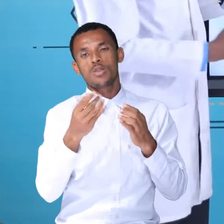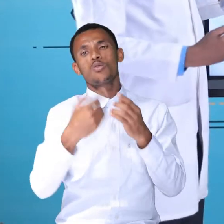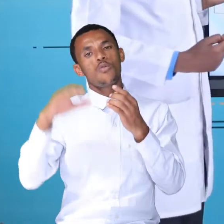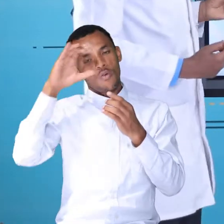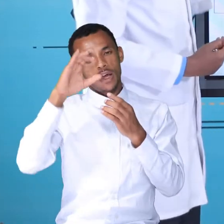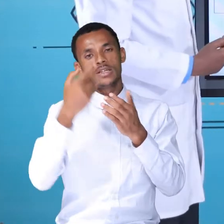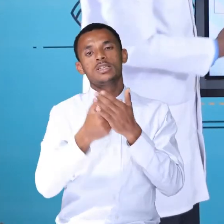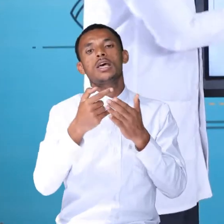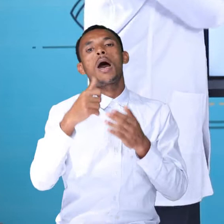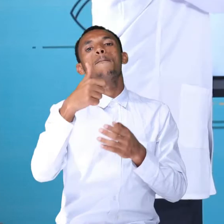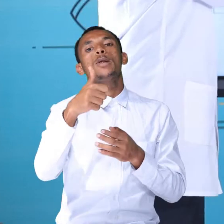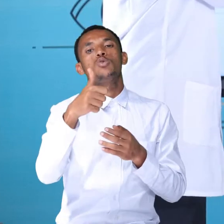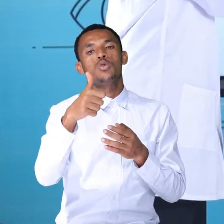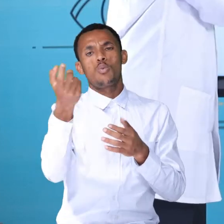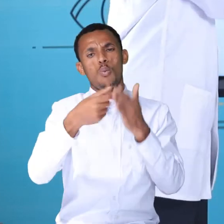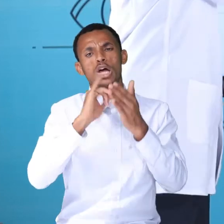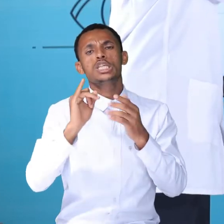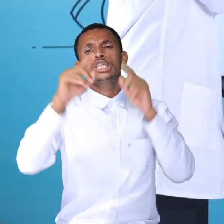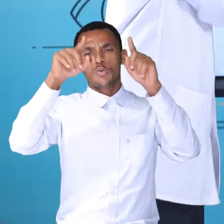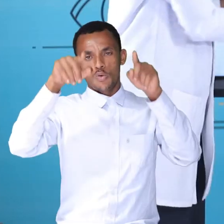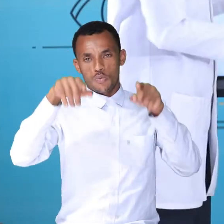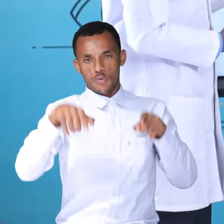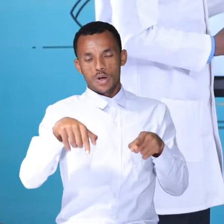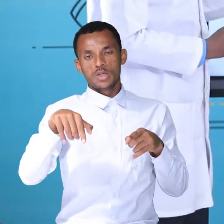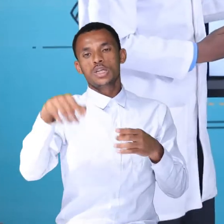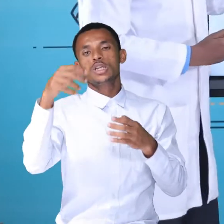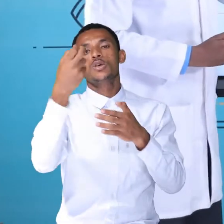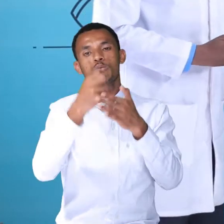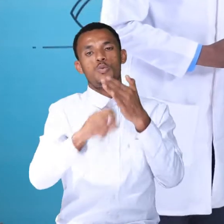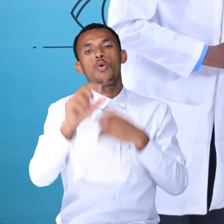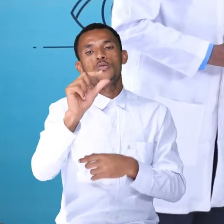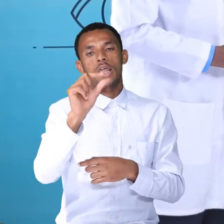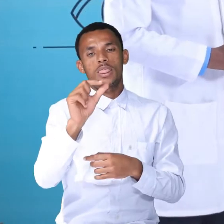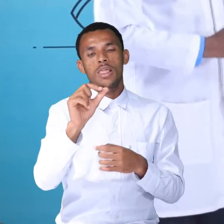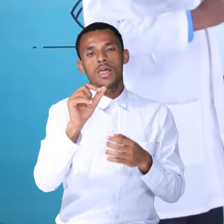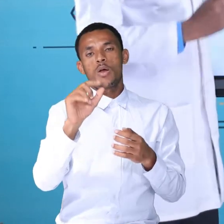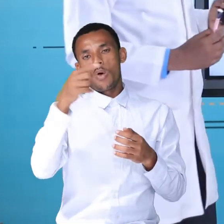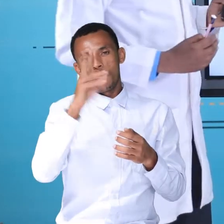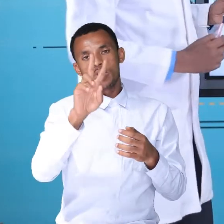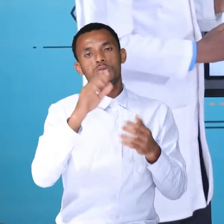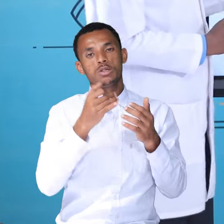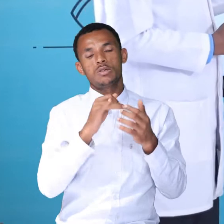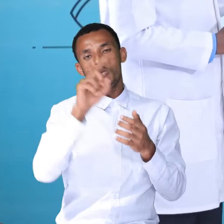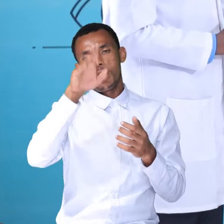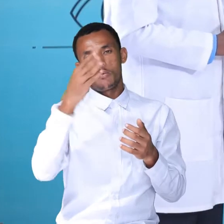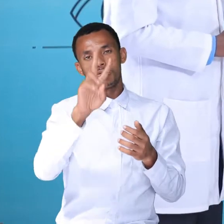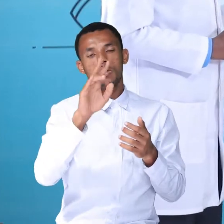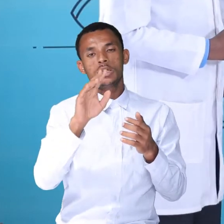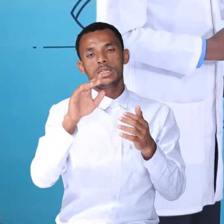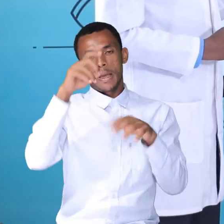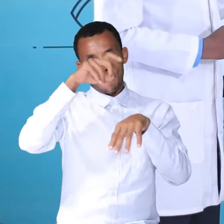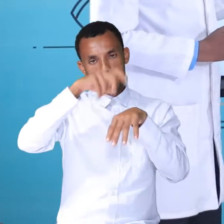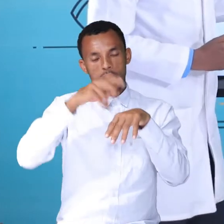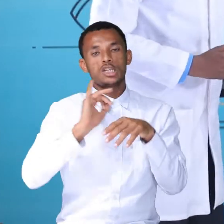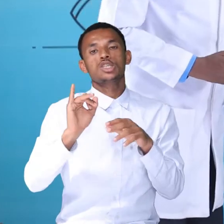that the amplitude, what is the absolute value of the coefficient? Absolute value of half, it is half. What is the period? Since the function